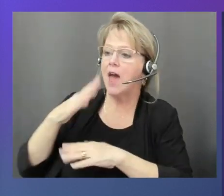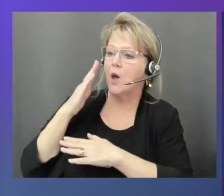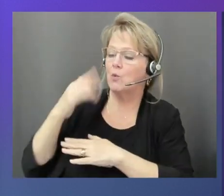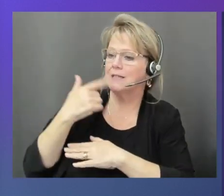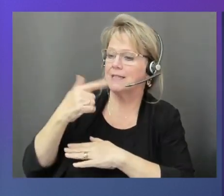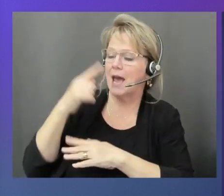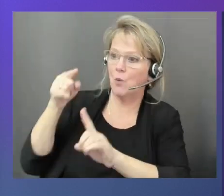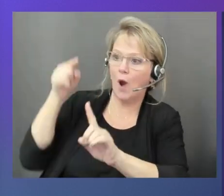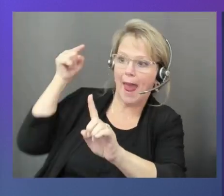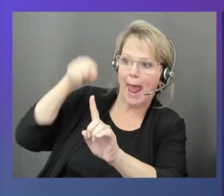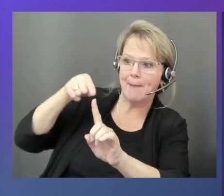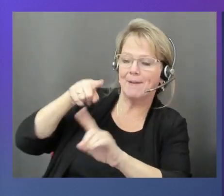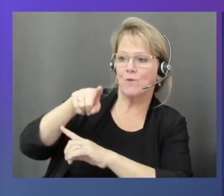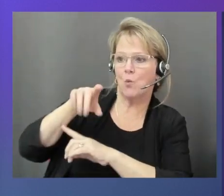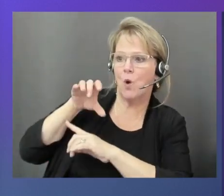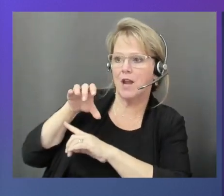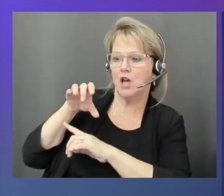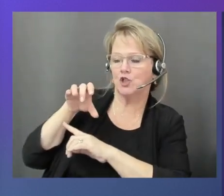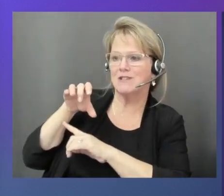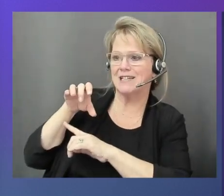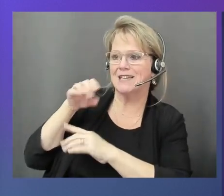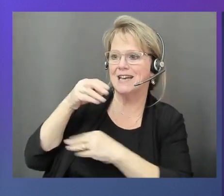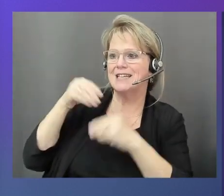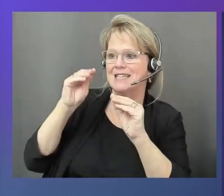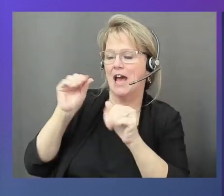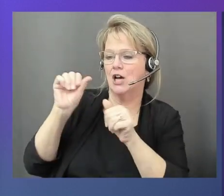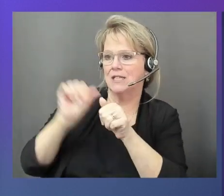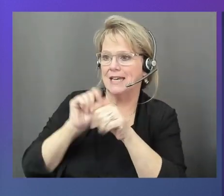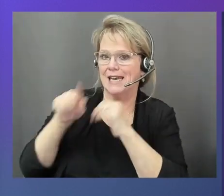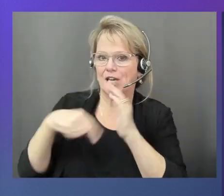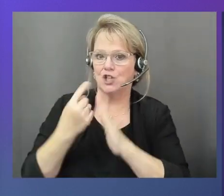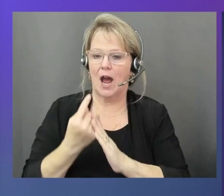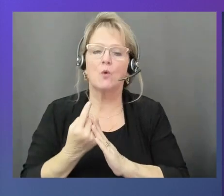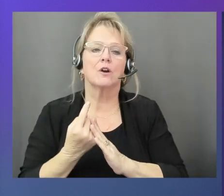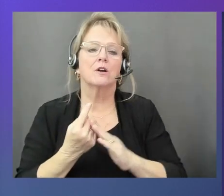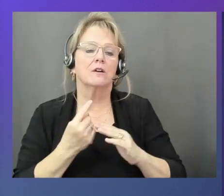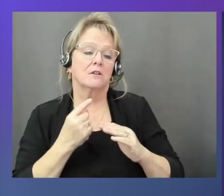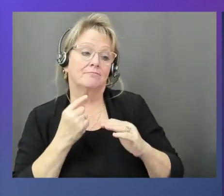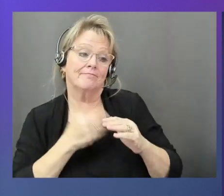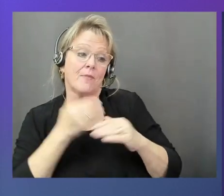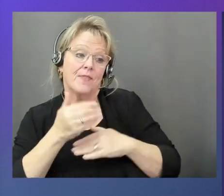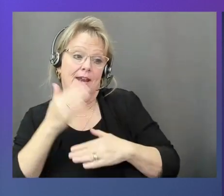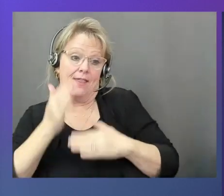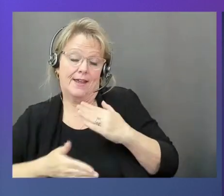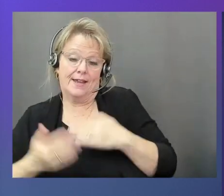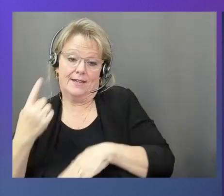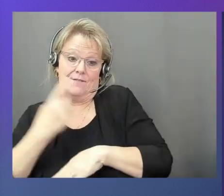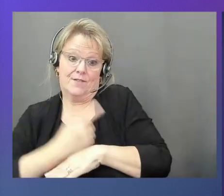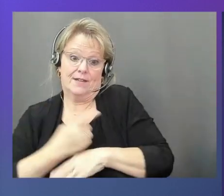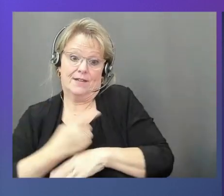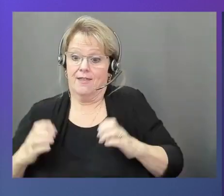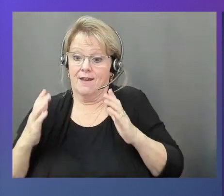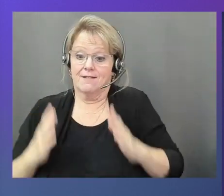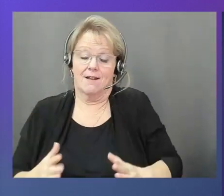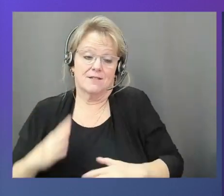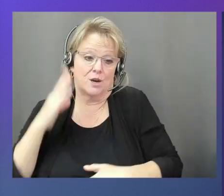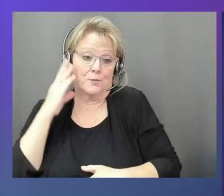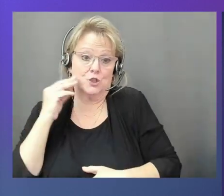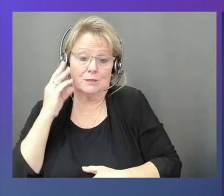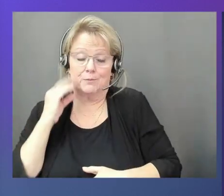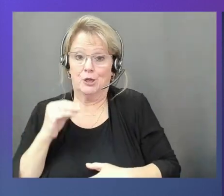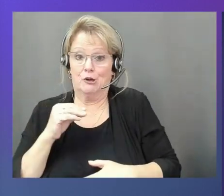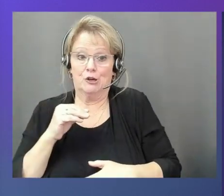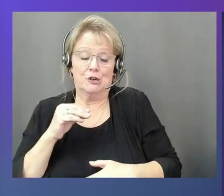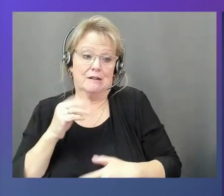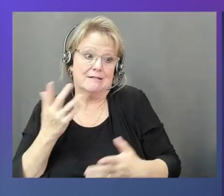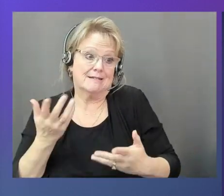that. So I could see that. Oh, yeah. And then at the end of the day, it all comes down to the customer experience. Like you mentioned, if it drops out to 50, does the customer shopping on their phone?